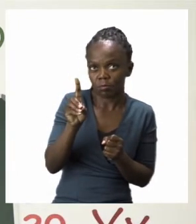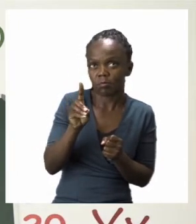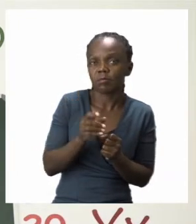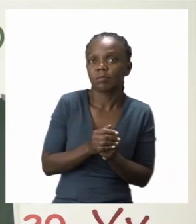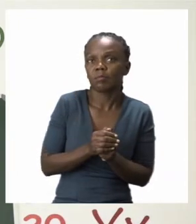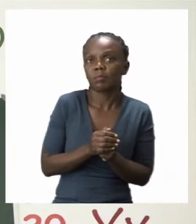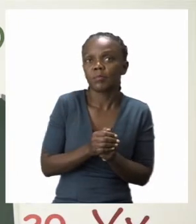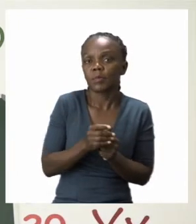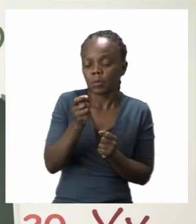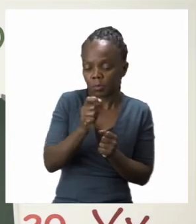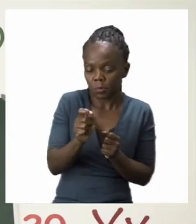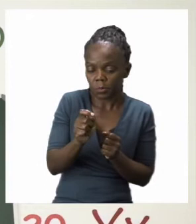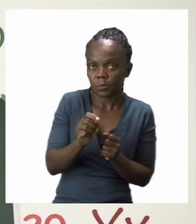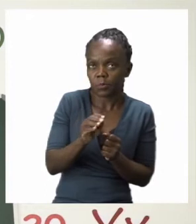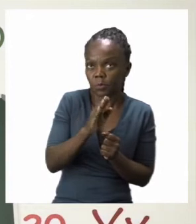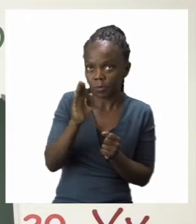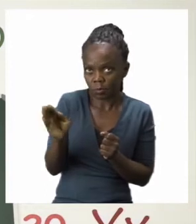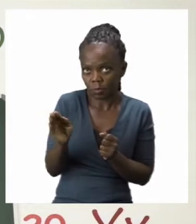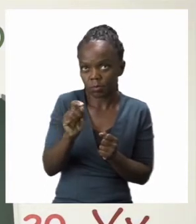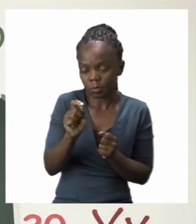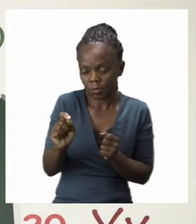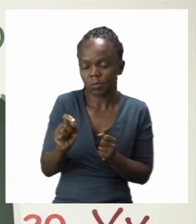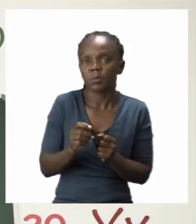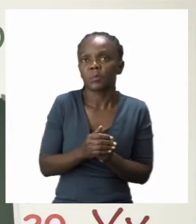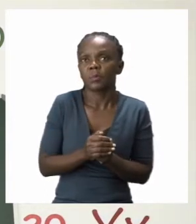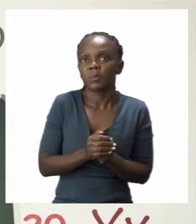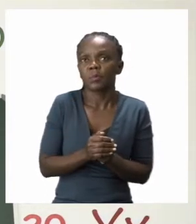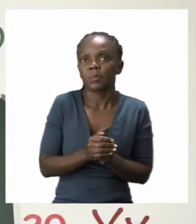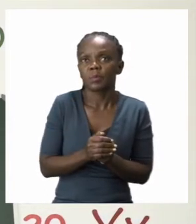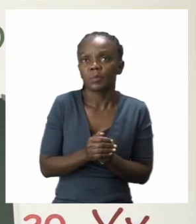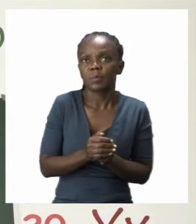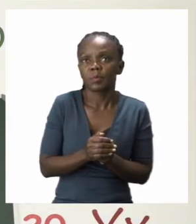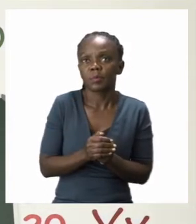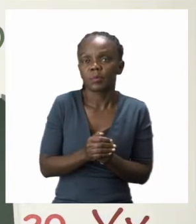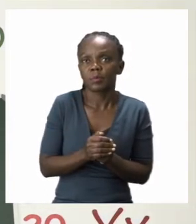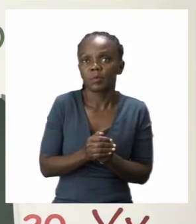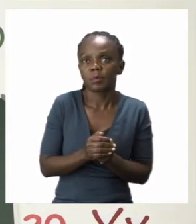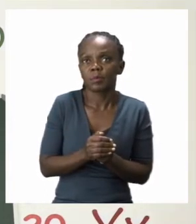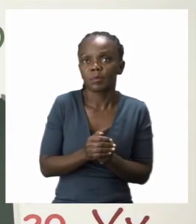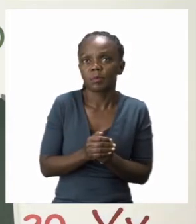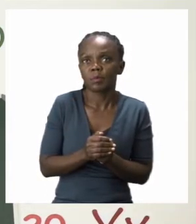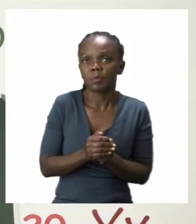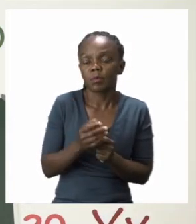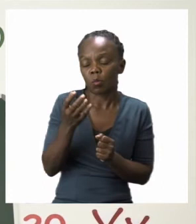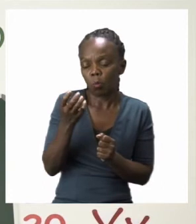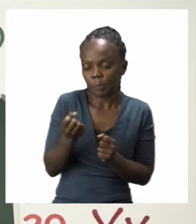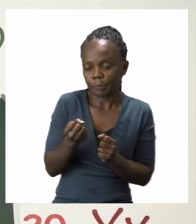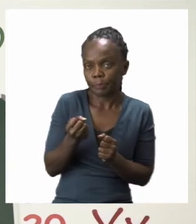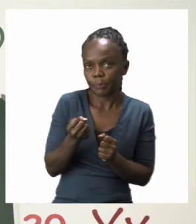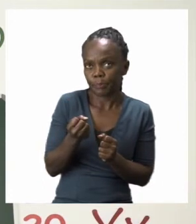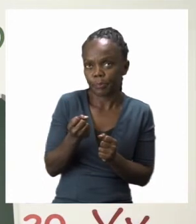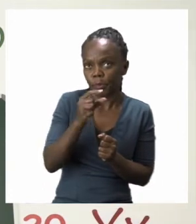D. And we're going to take it and put it in the right place. Now we have managed